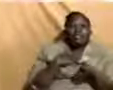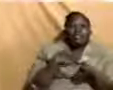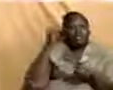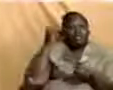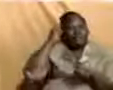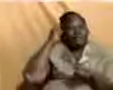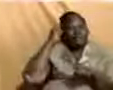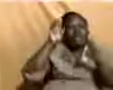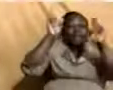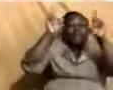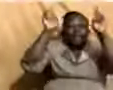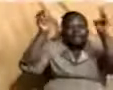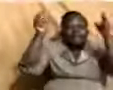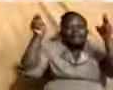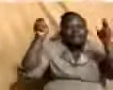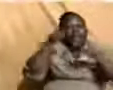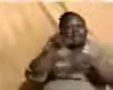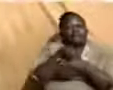development case.